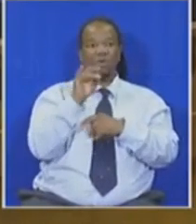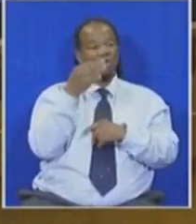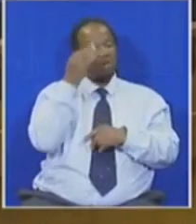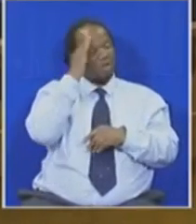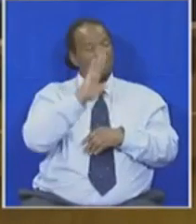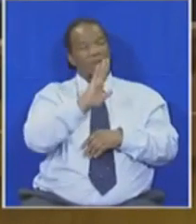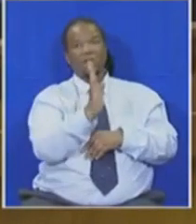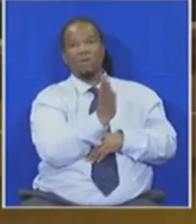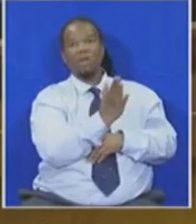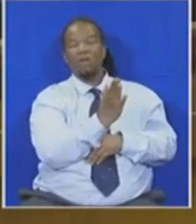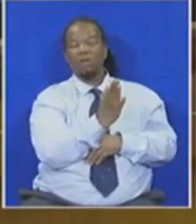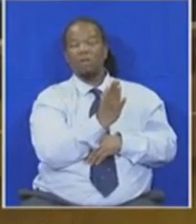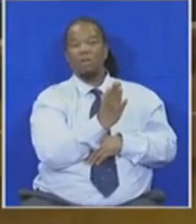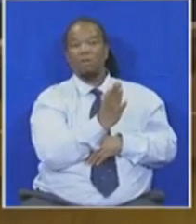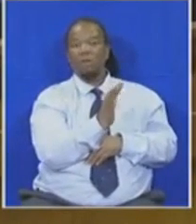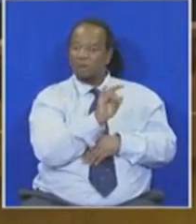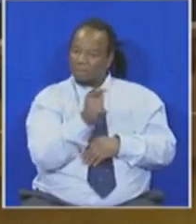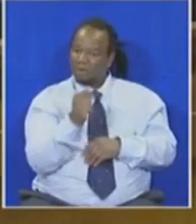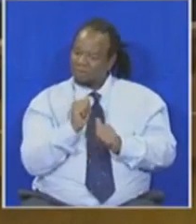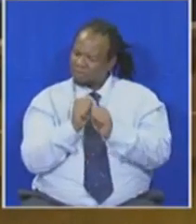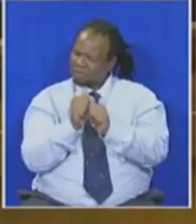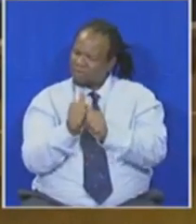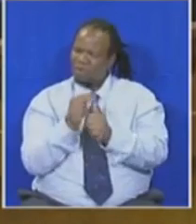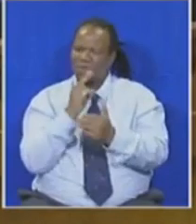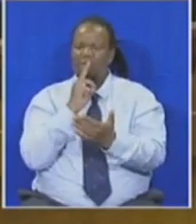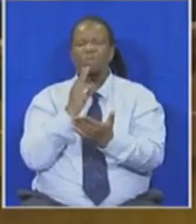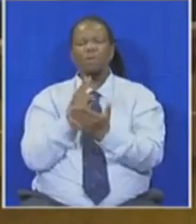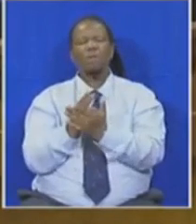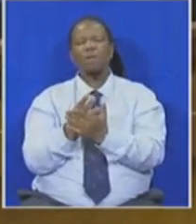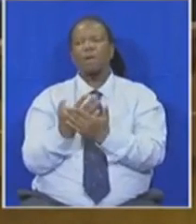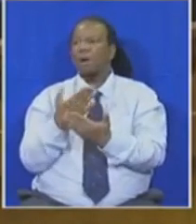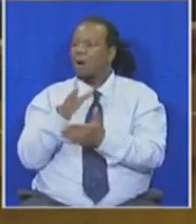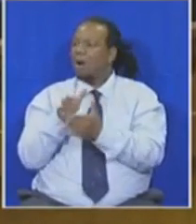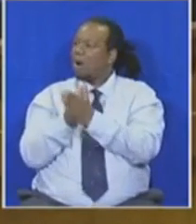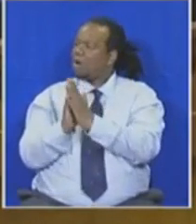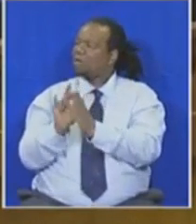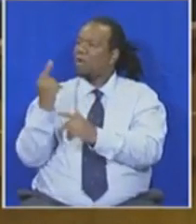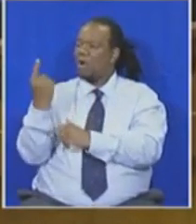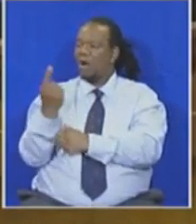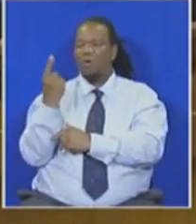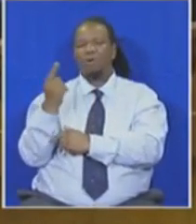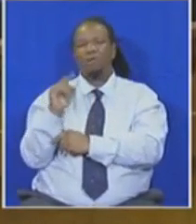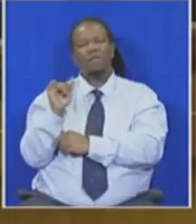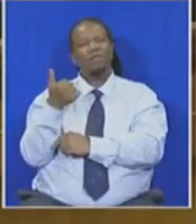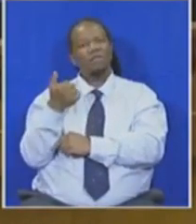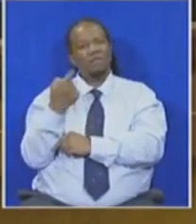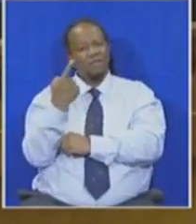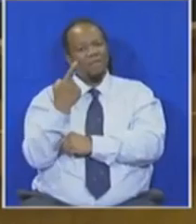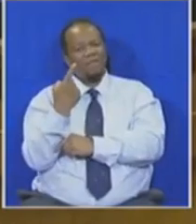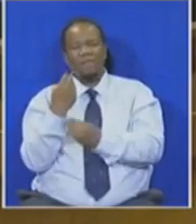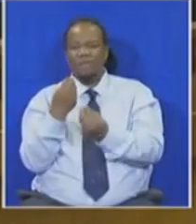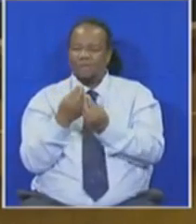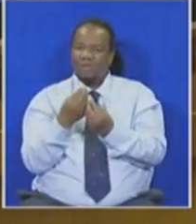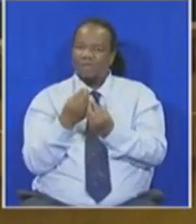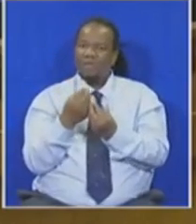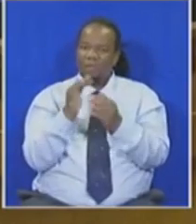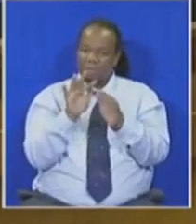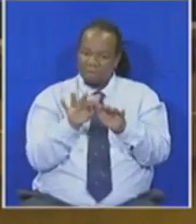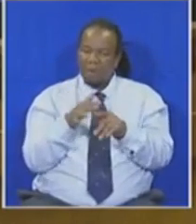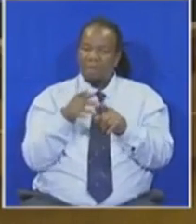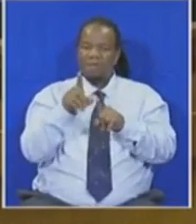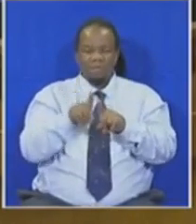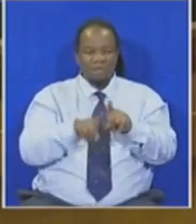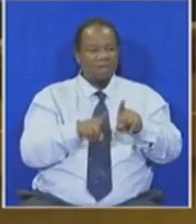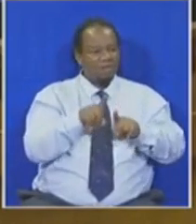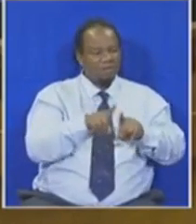House's independence from it. And so we have to ask ourselves why, at every single major test this House has faced since the Fifth Parliament